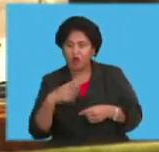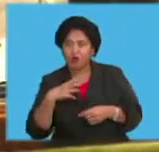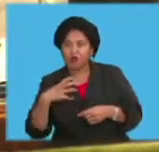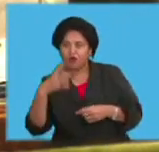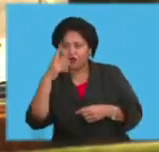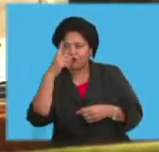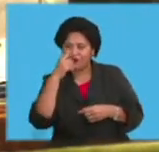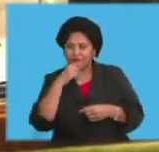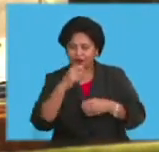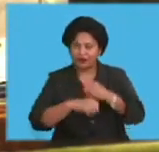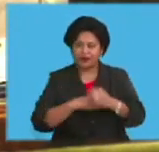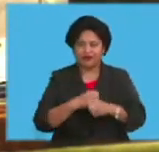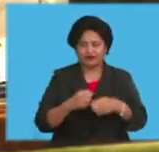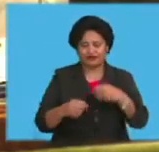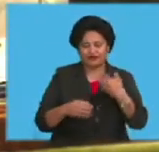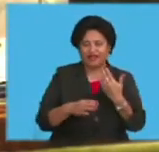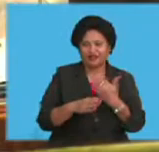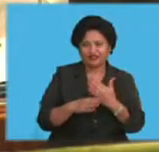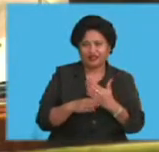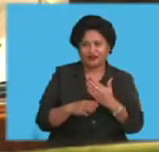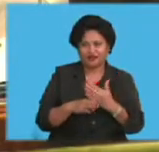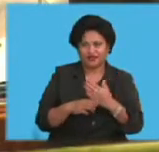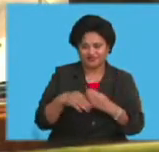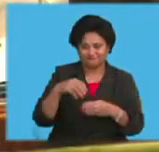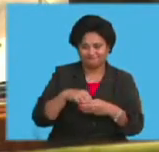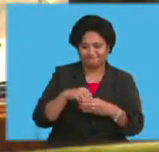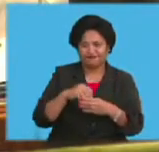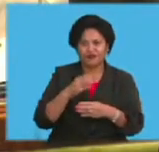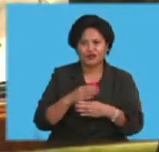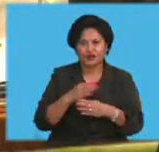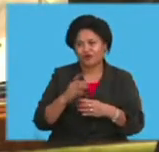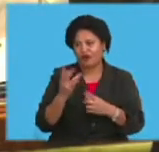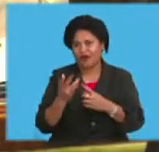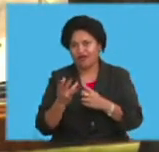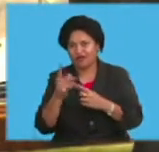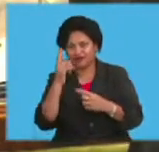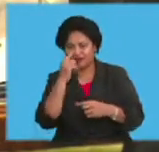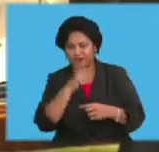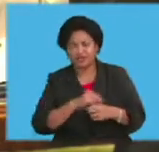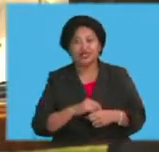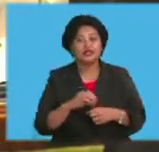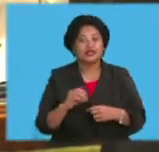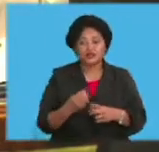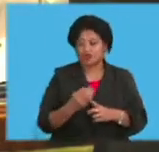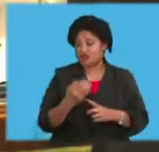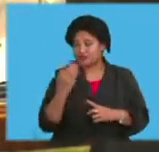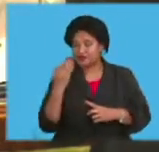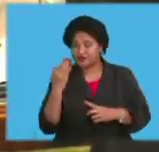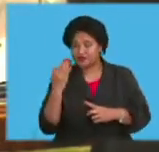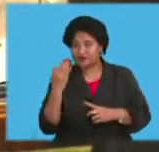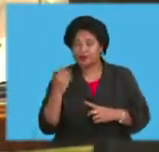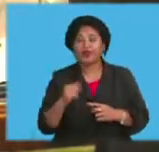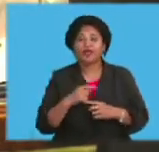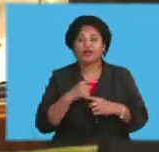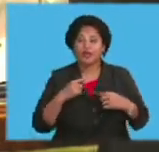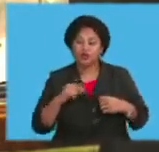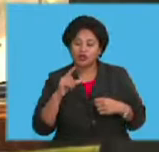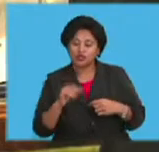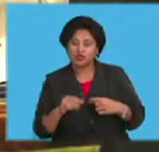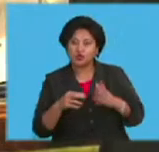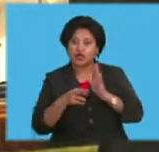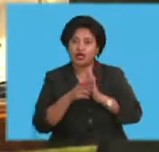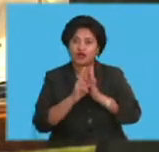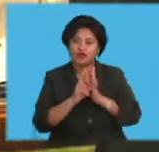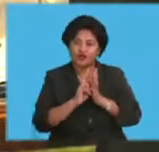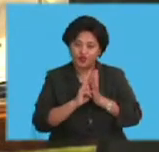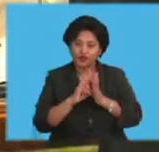provided an overview of the Ministry, where the Ministry is undertaking with regard to the review of our current